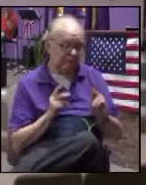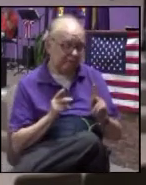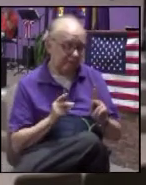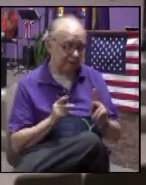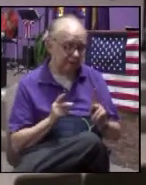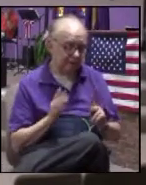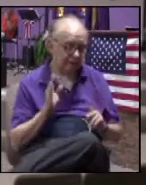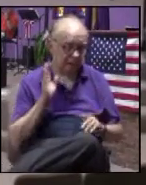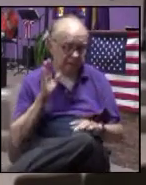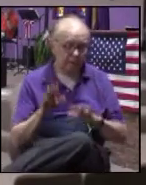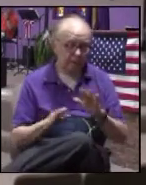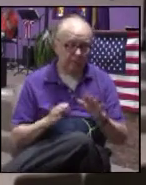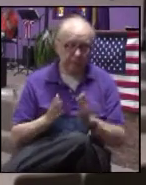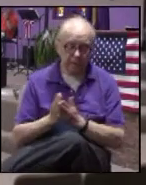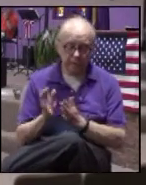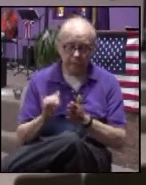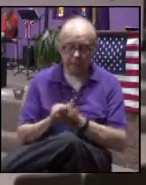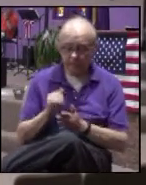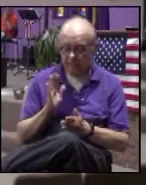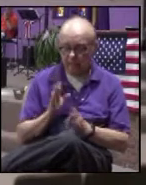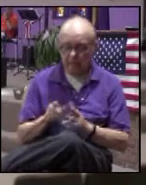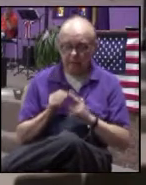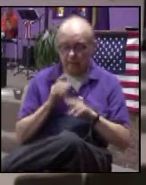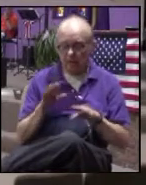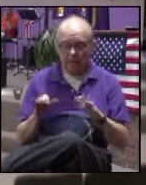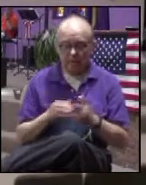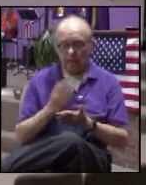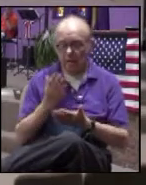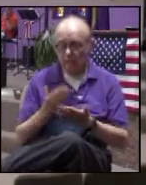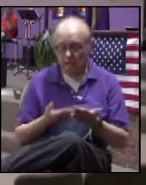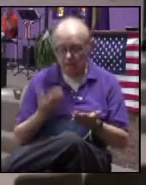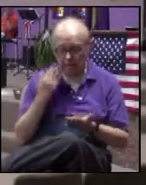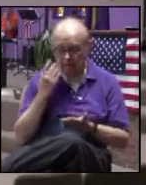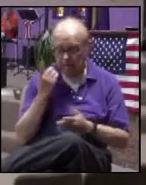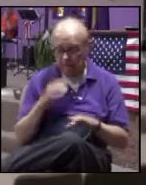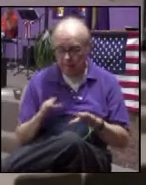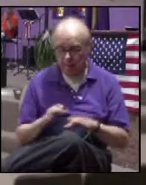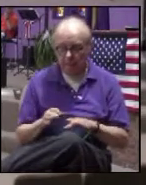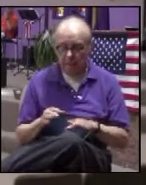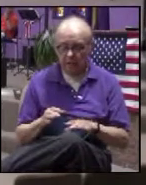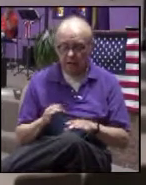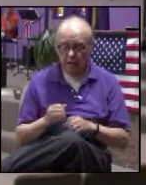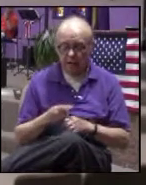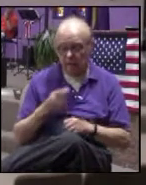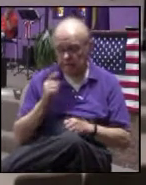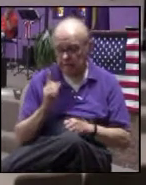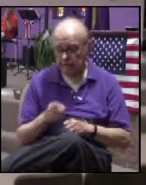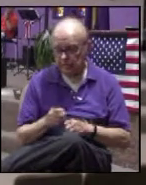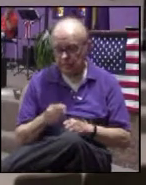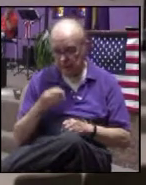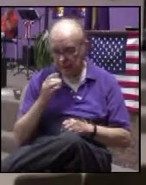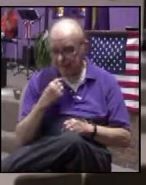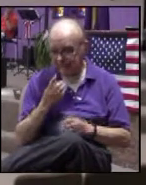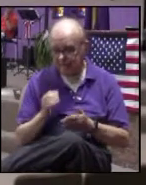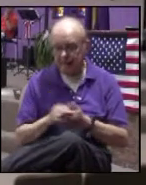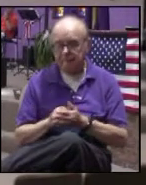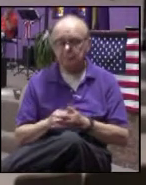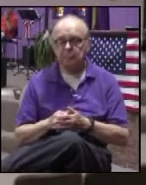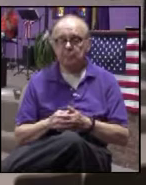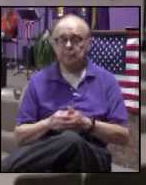going to walk you through this. I chose you to do this job because I know you can do it. I created you.